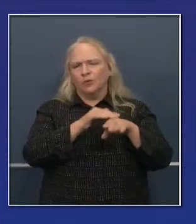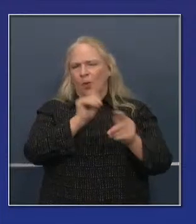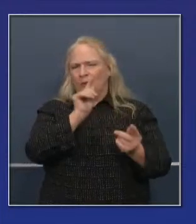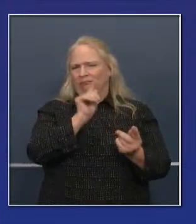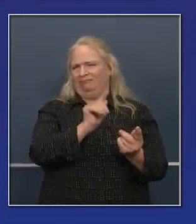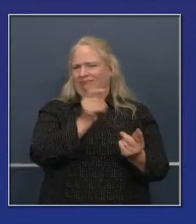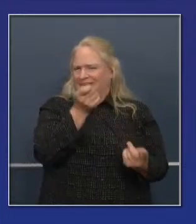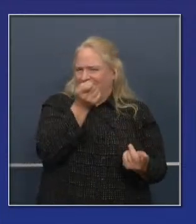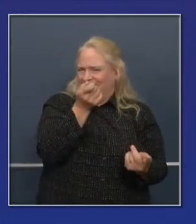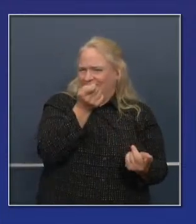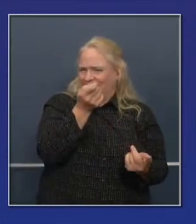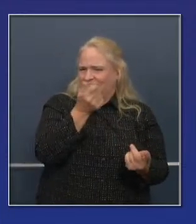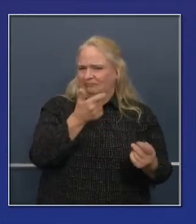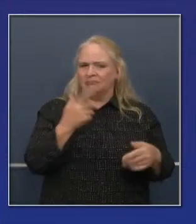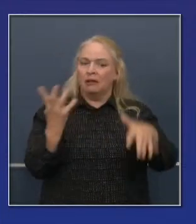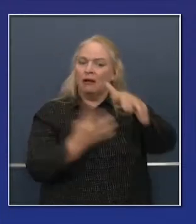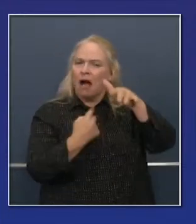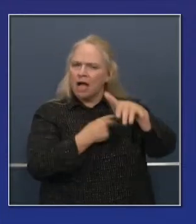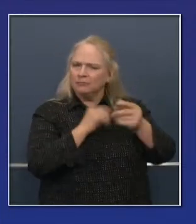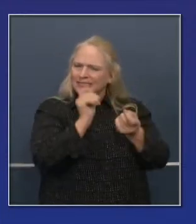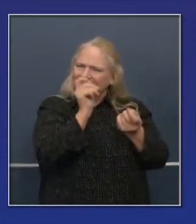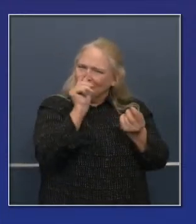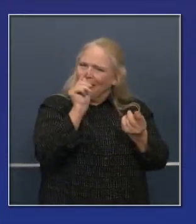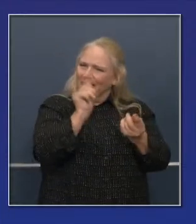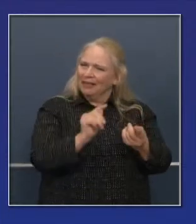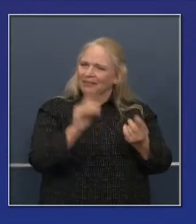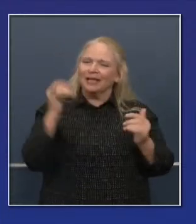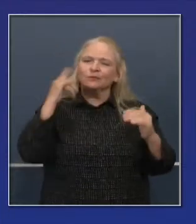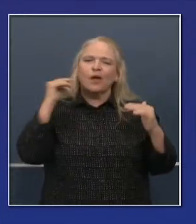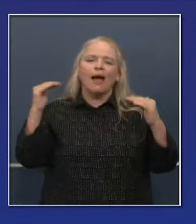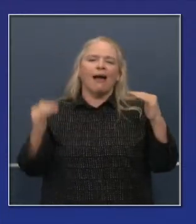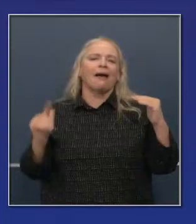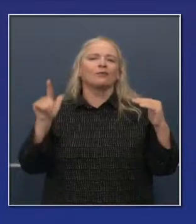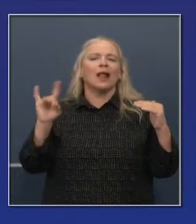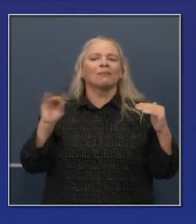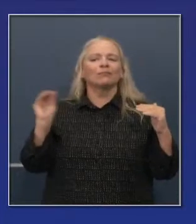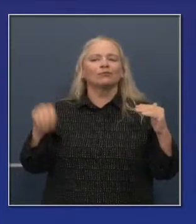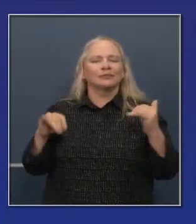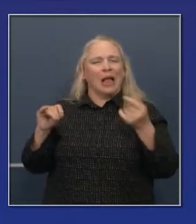28% 2-week period is represented in this